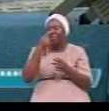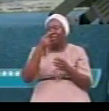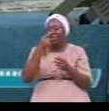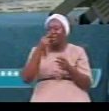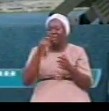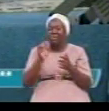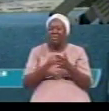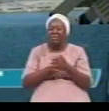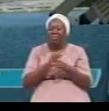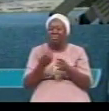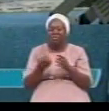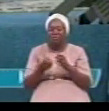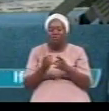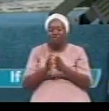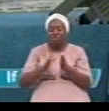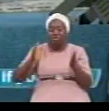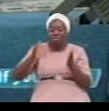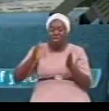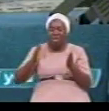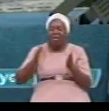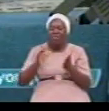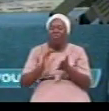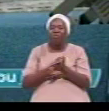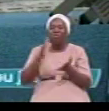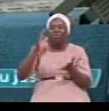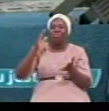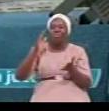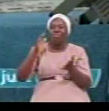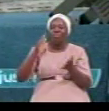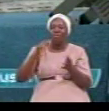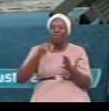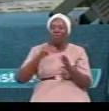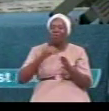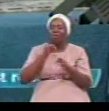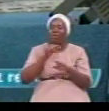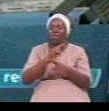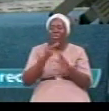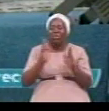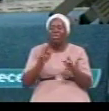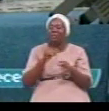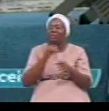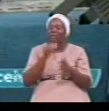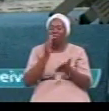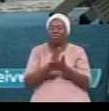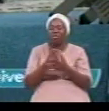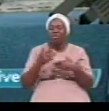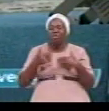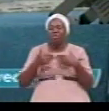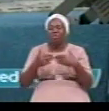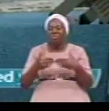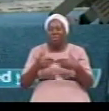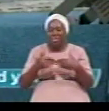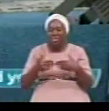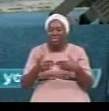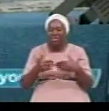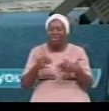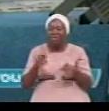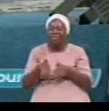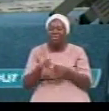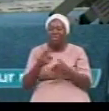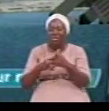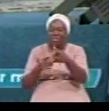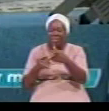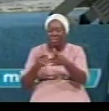don't inflame abnormally, and this person stops breathing. So what she's describing as the fluconazole over here is just something